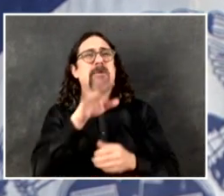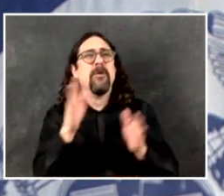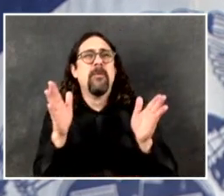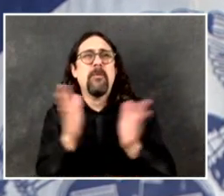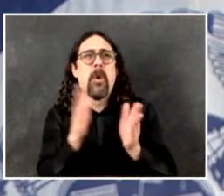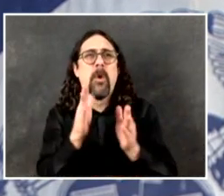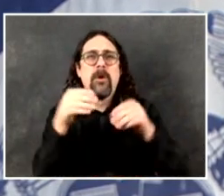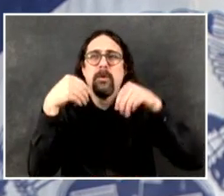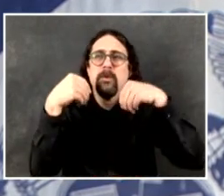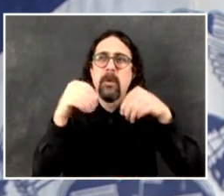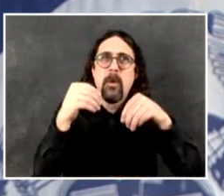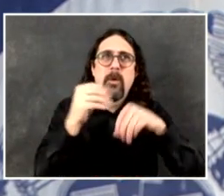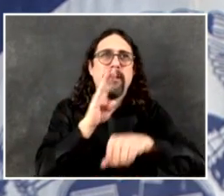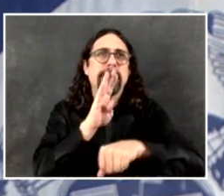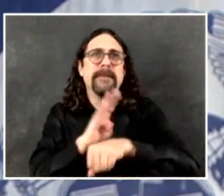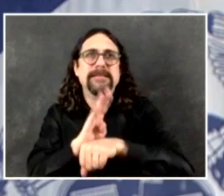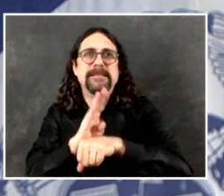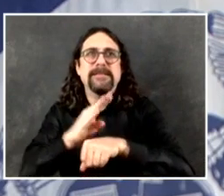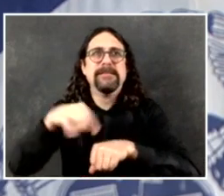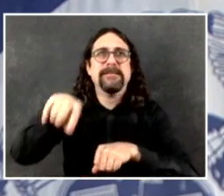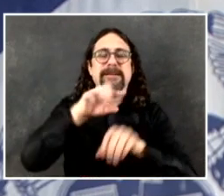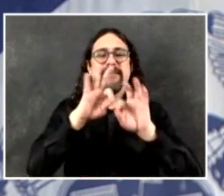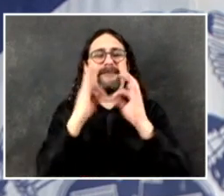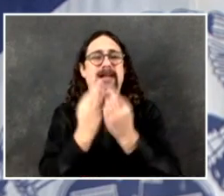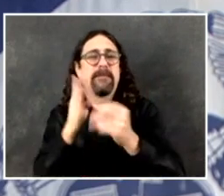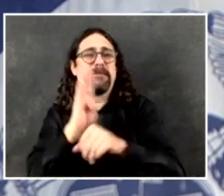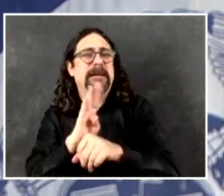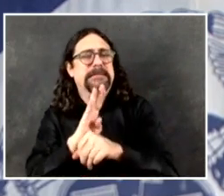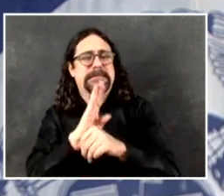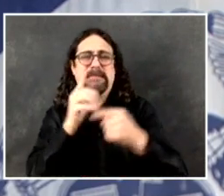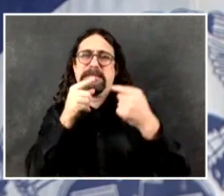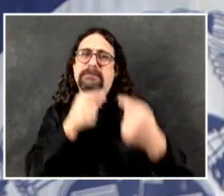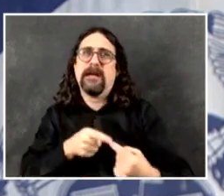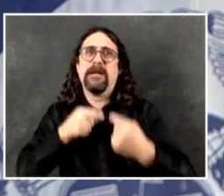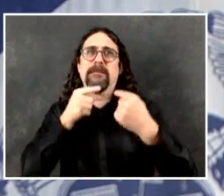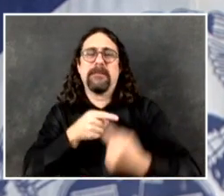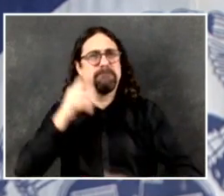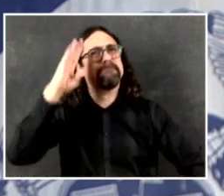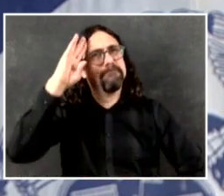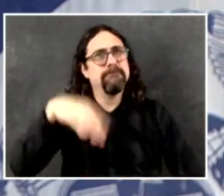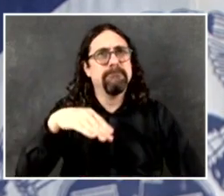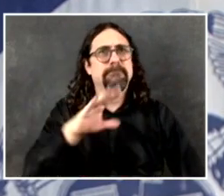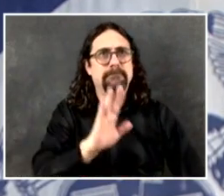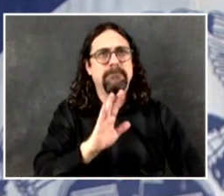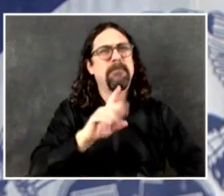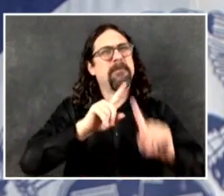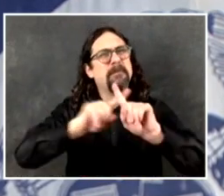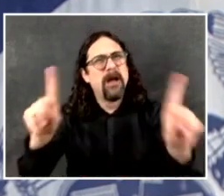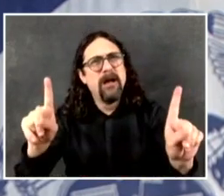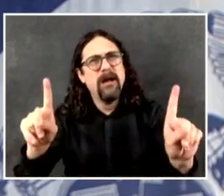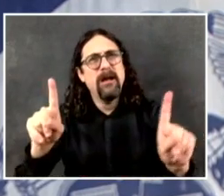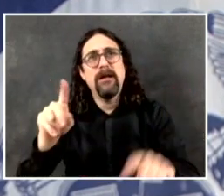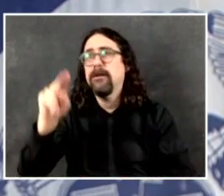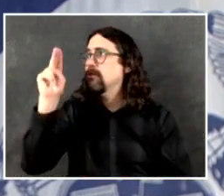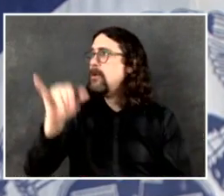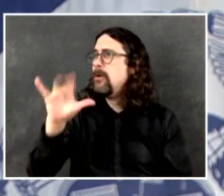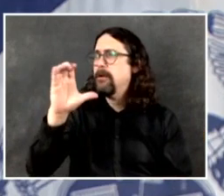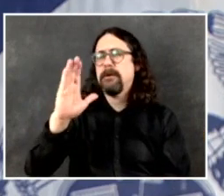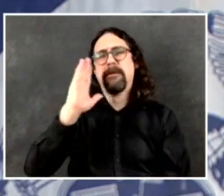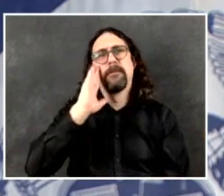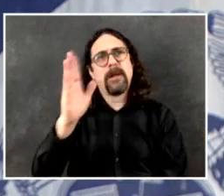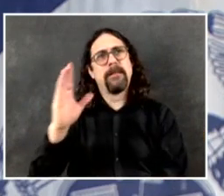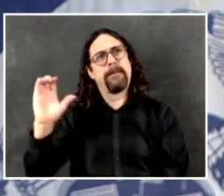New York City will come back strong, stronger than ever. This is what New York City does. This is who we are. This is what we've always